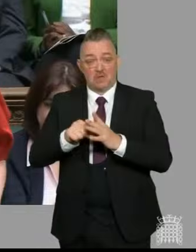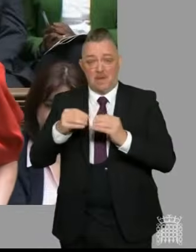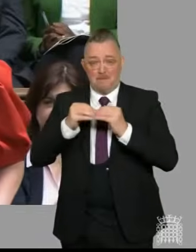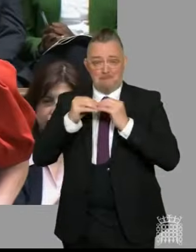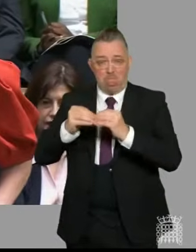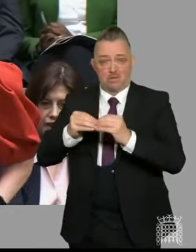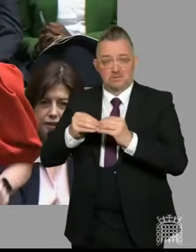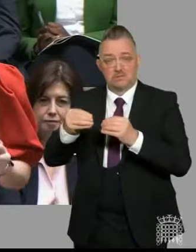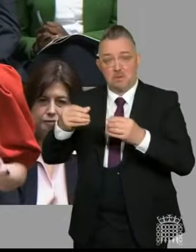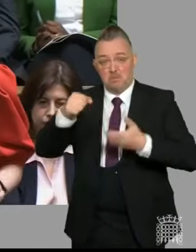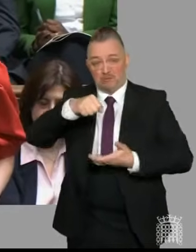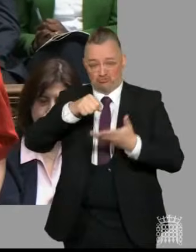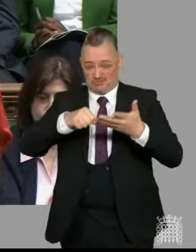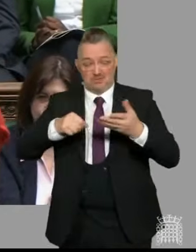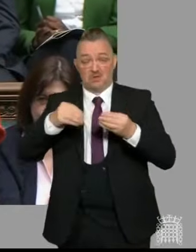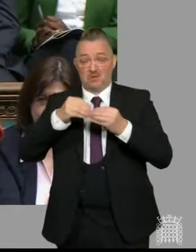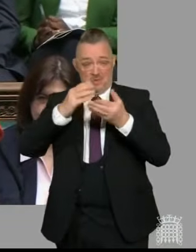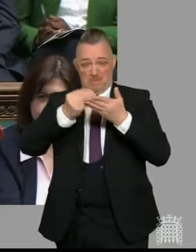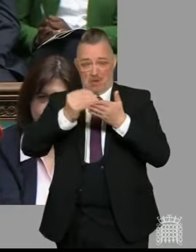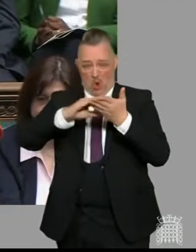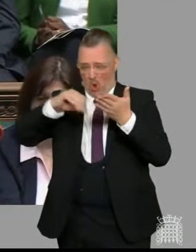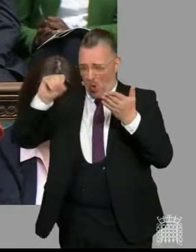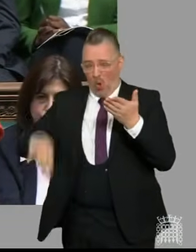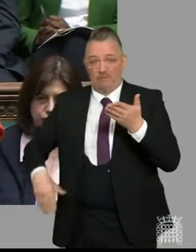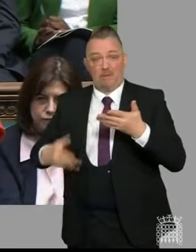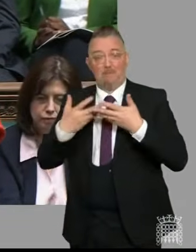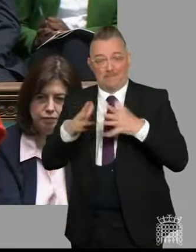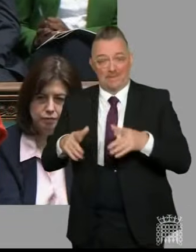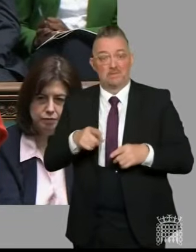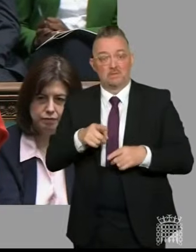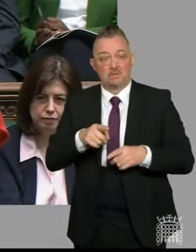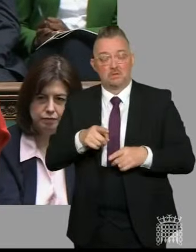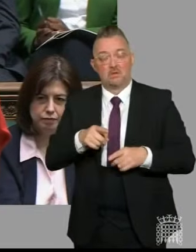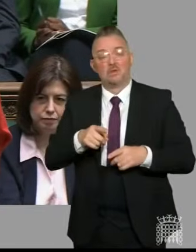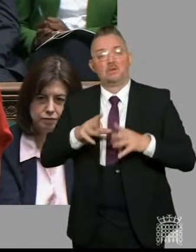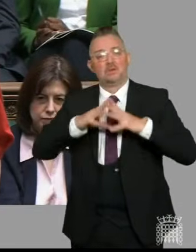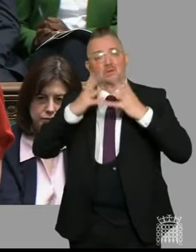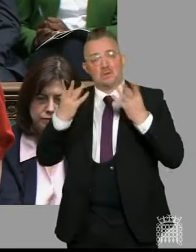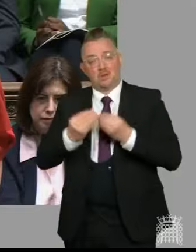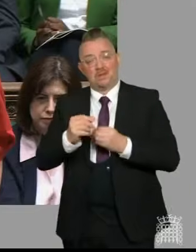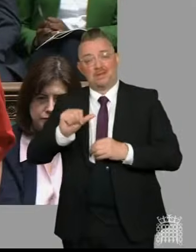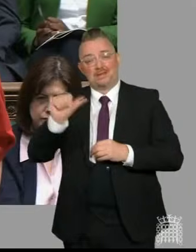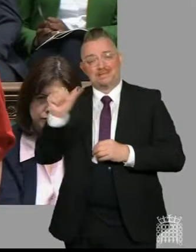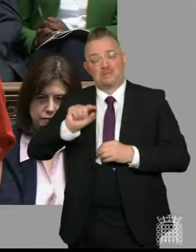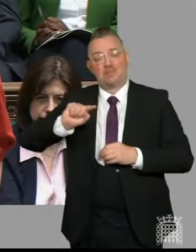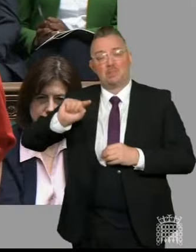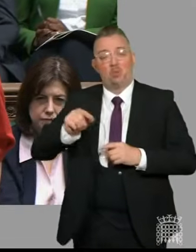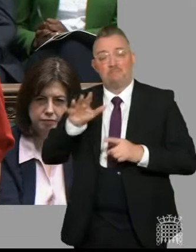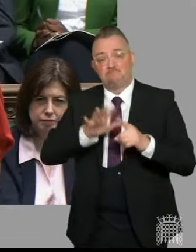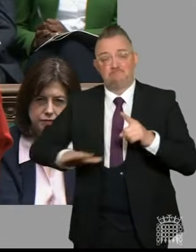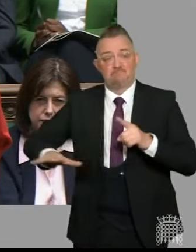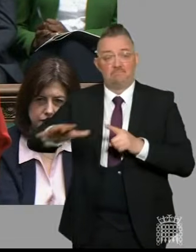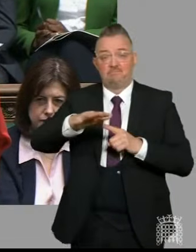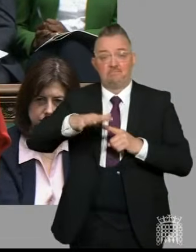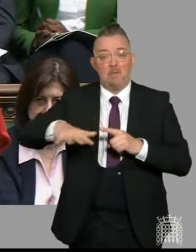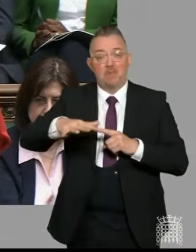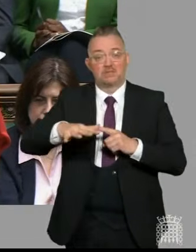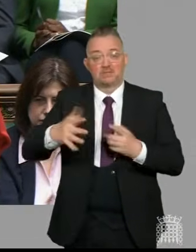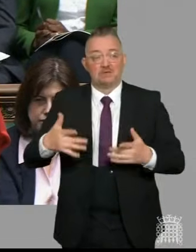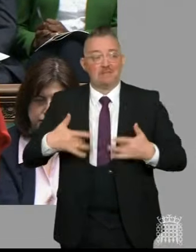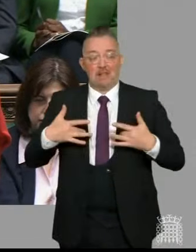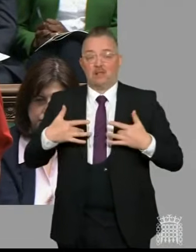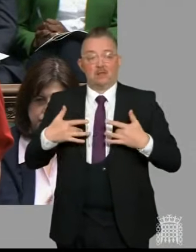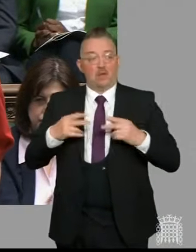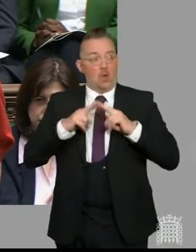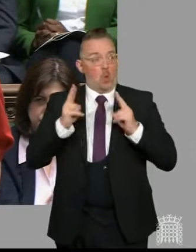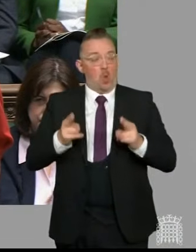people. More than 16,000 families face losing their homes after the party's mini-budget, Mr